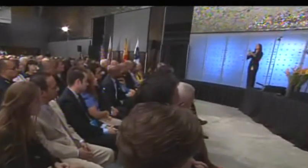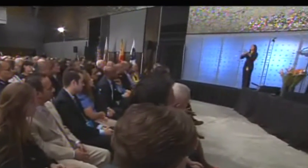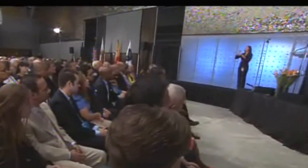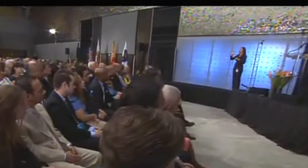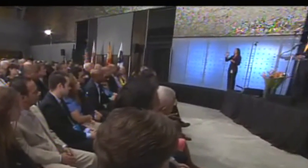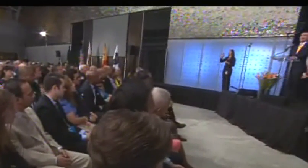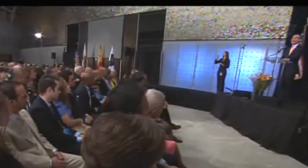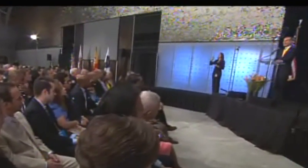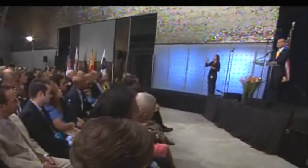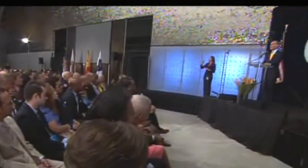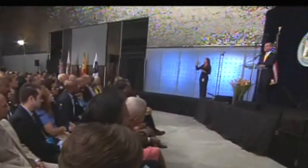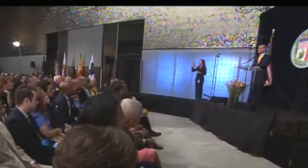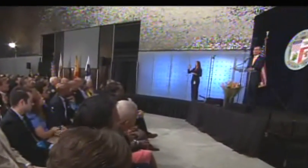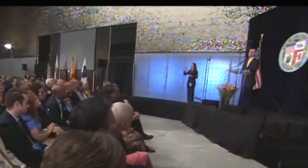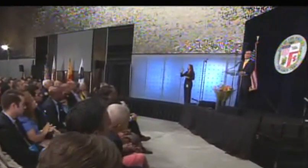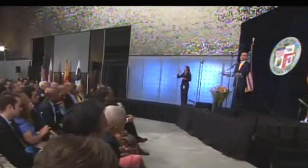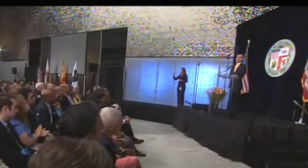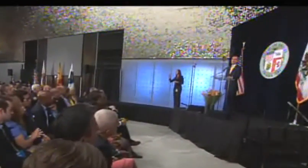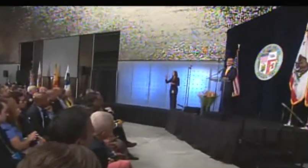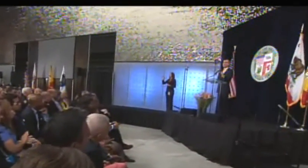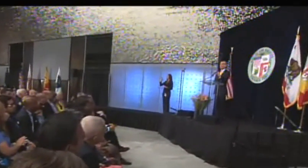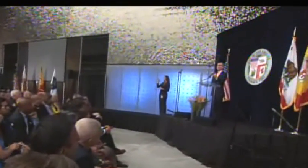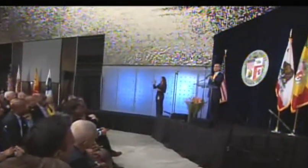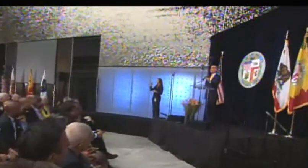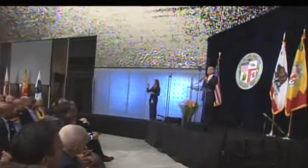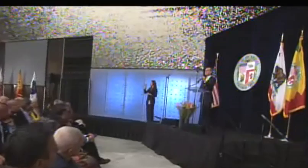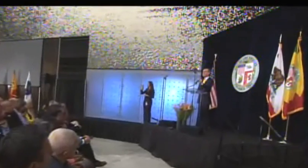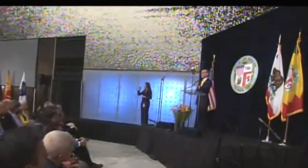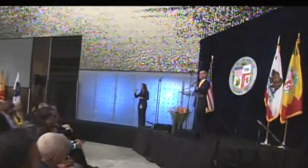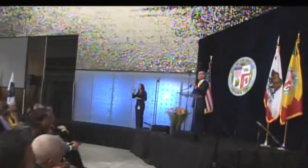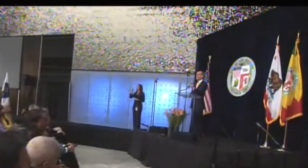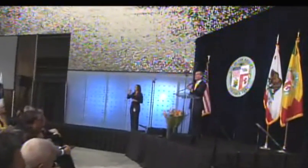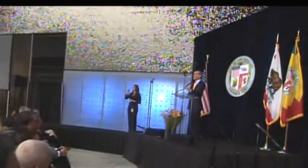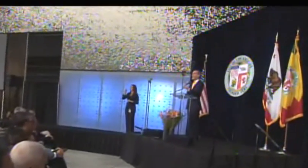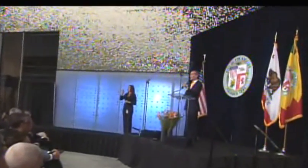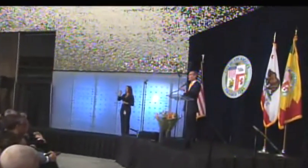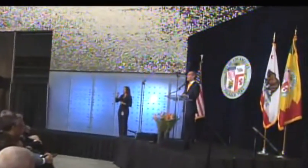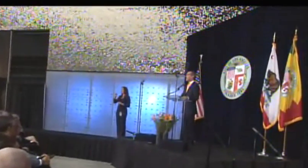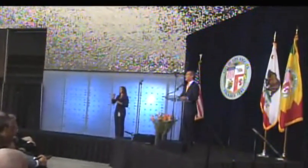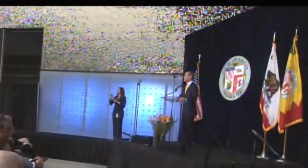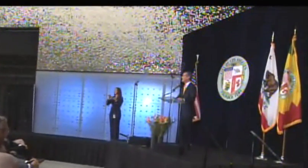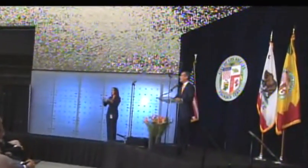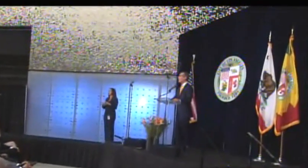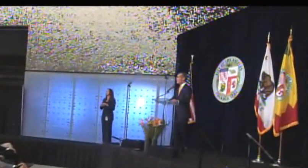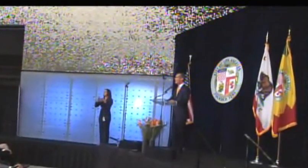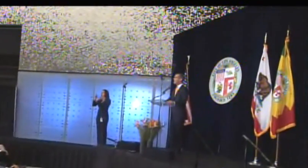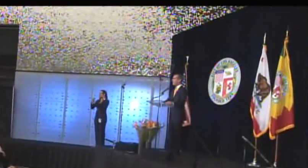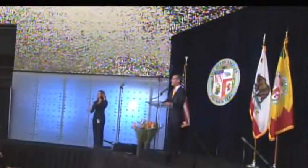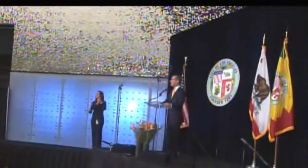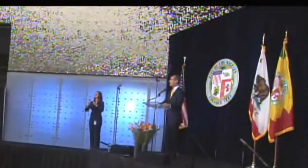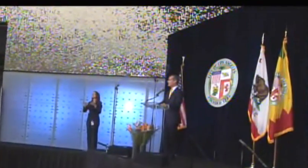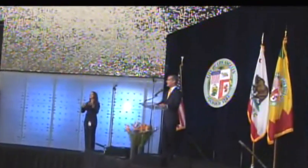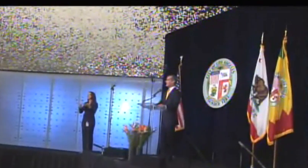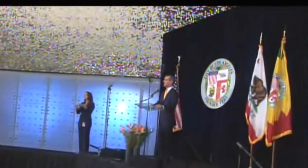Crenshaw, Westwood, Figueroa, and Van Nuys boulevards. And these great streets will be the standard bearers of a revitalized city,